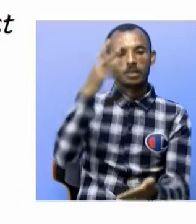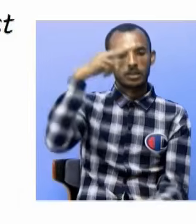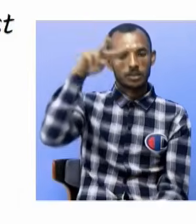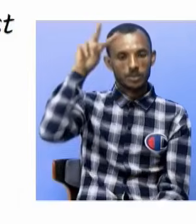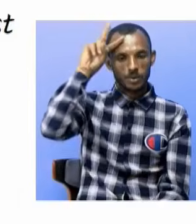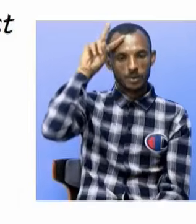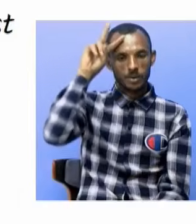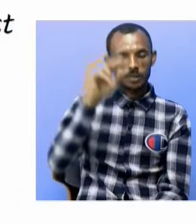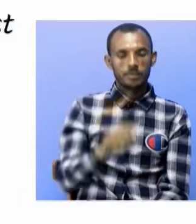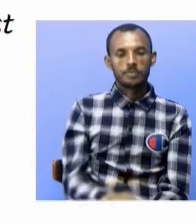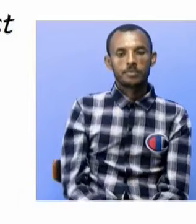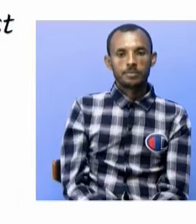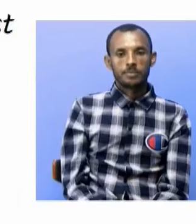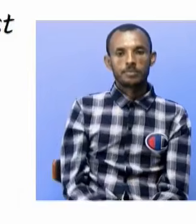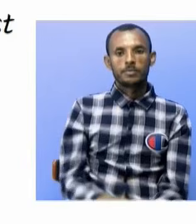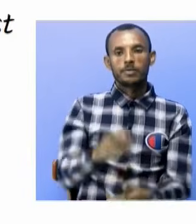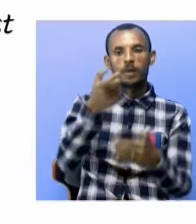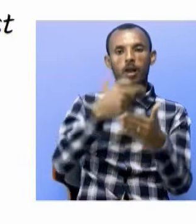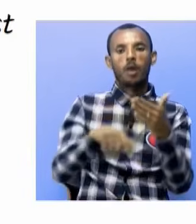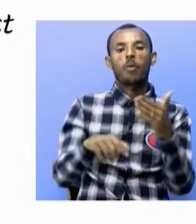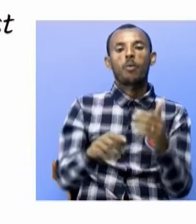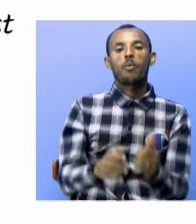squared values.